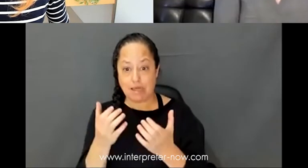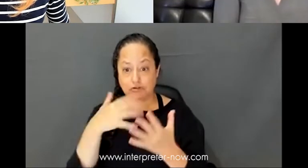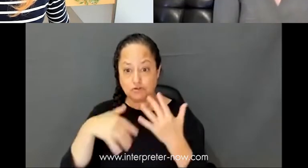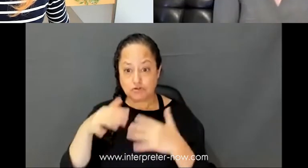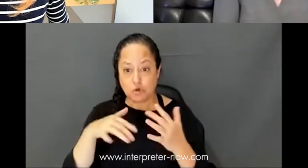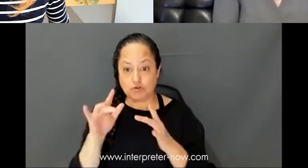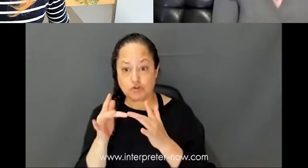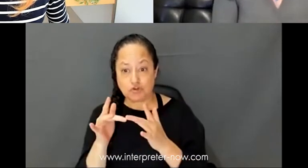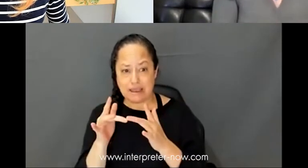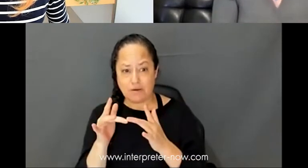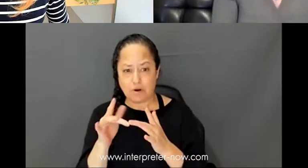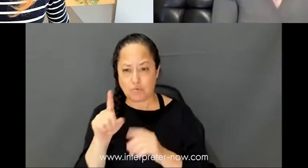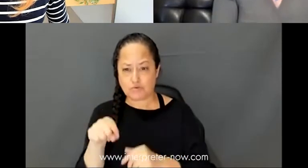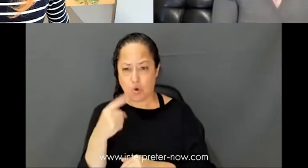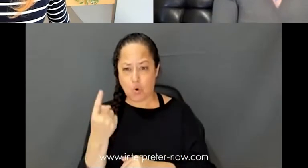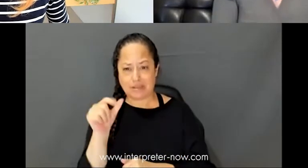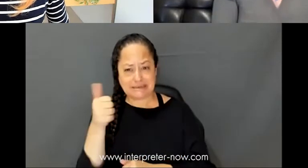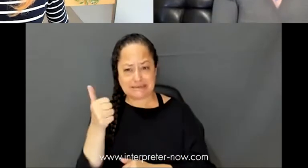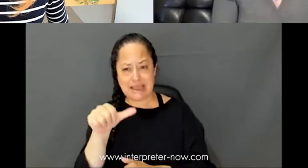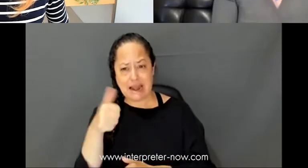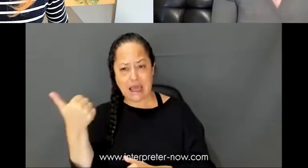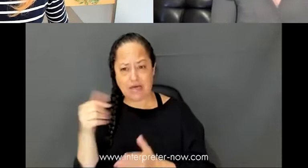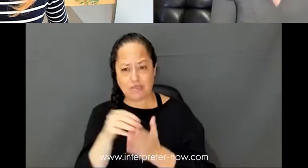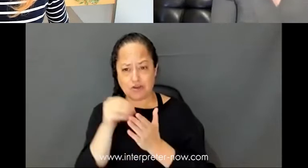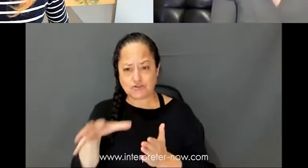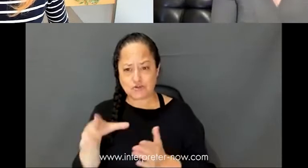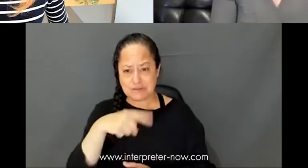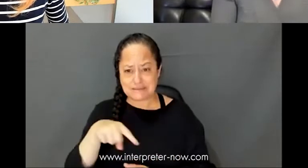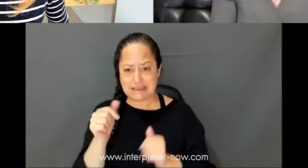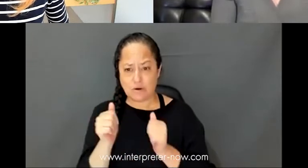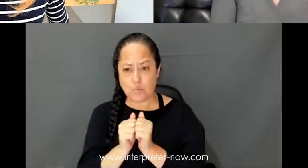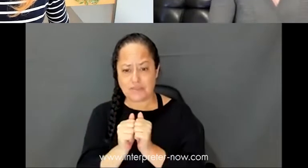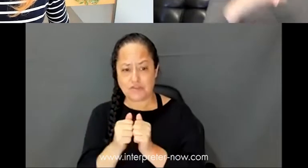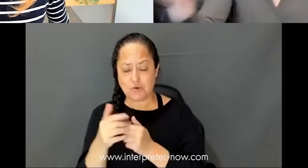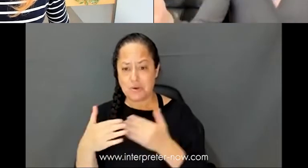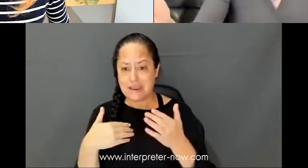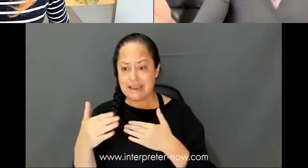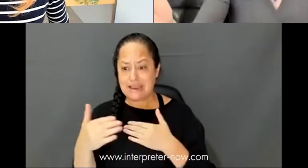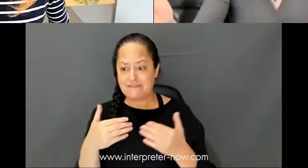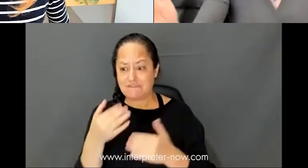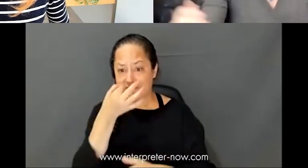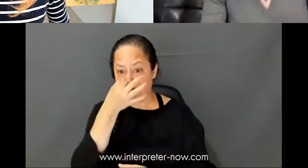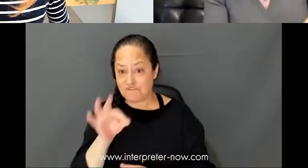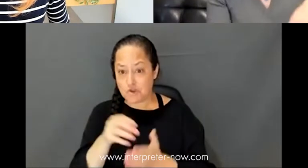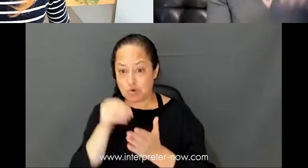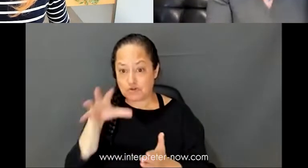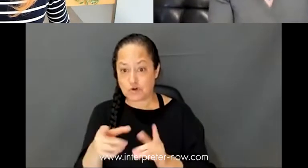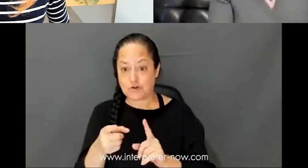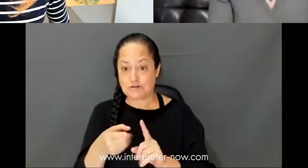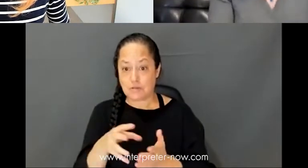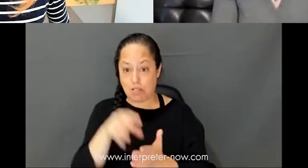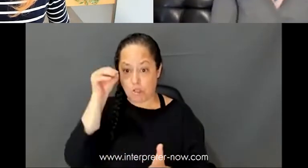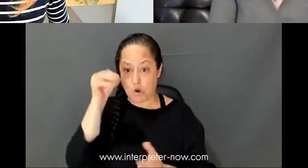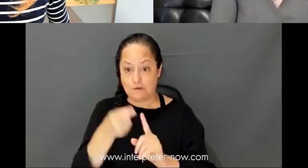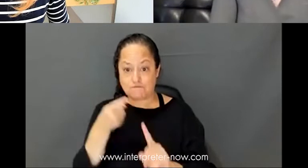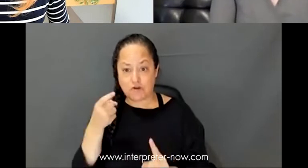it was as though there were only 10 other students there with you. And even though there are fewer students to learn from, and the chance that you